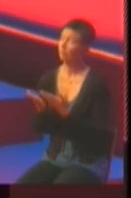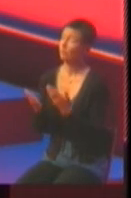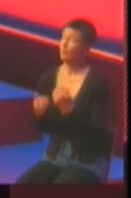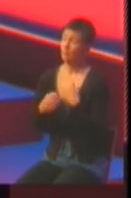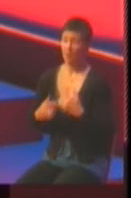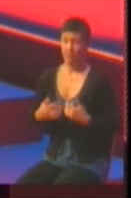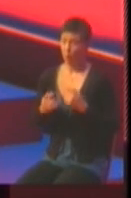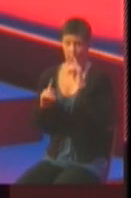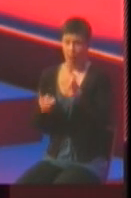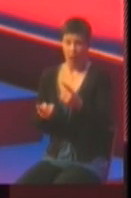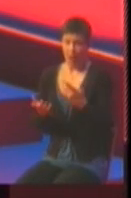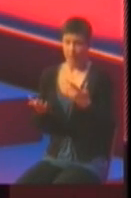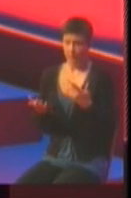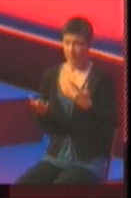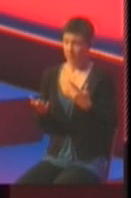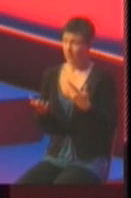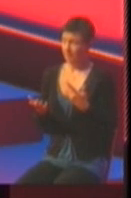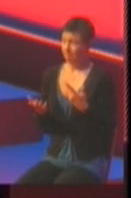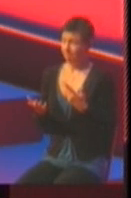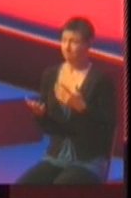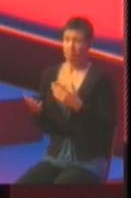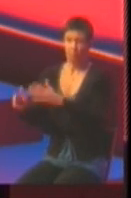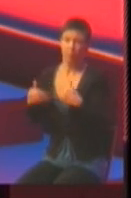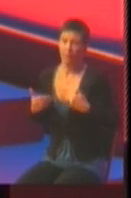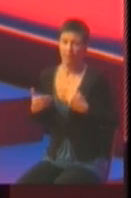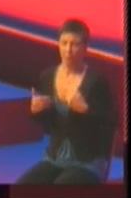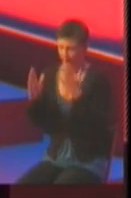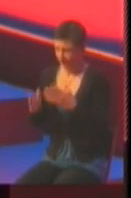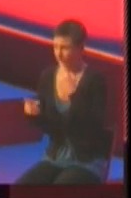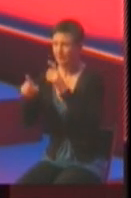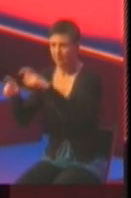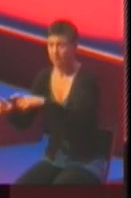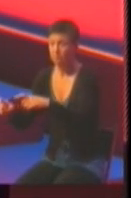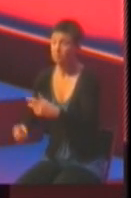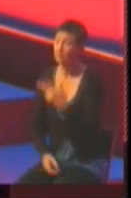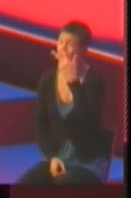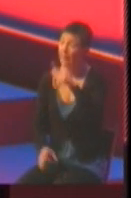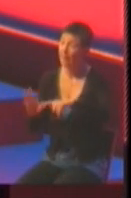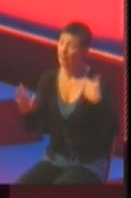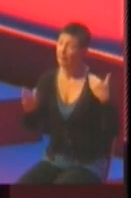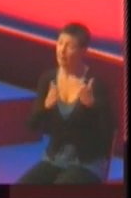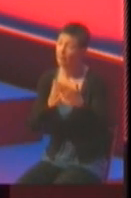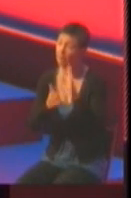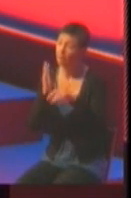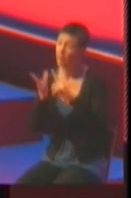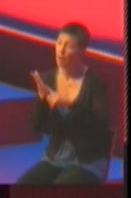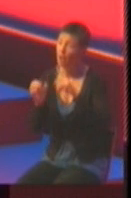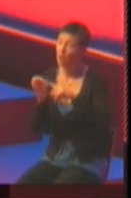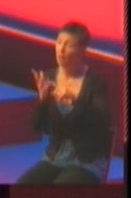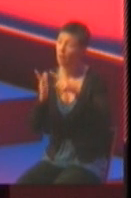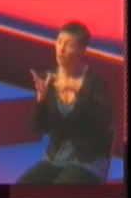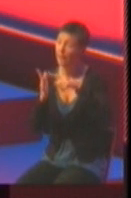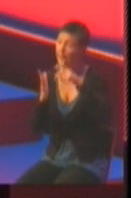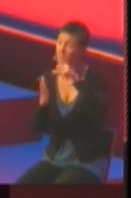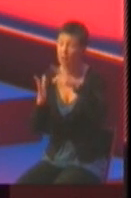Conference, in my view, we can't afford not to be there. It's 8 years now since al-Qaeda terrorists,